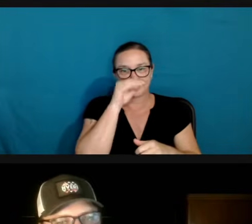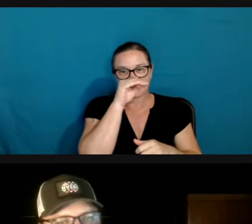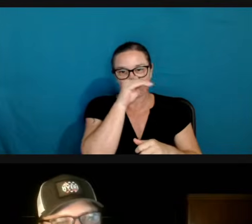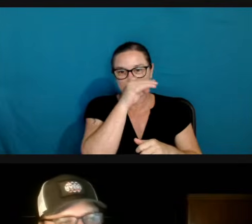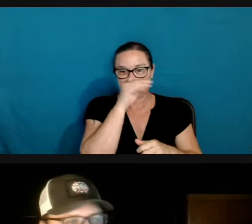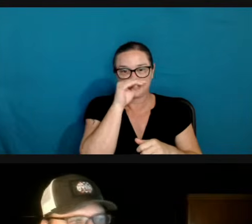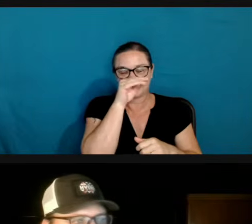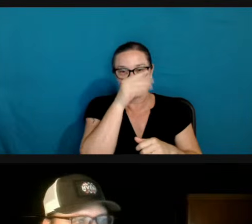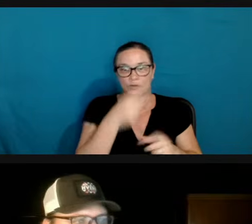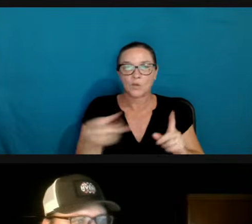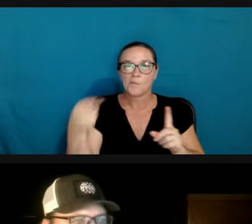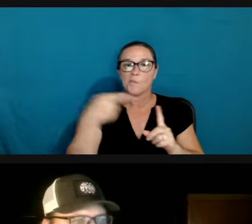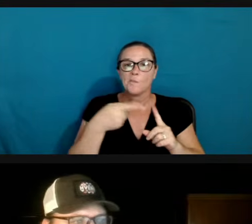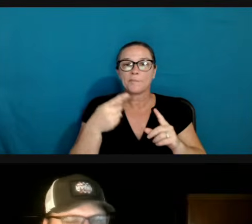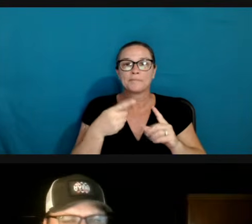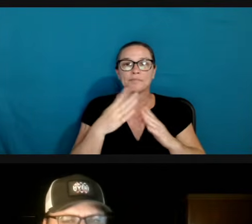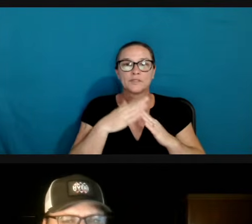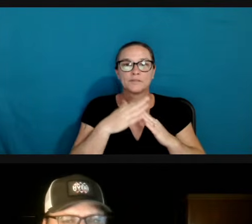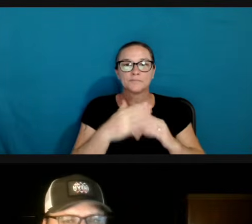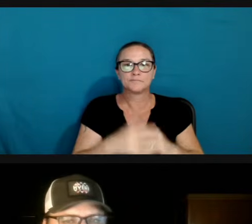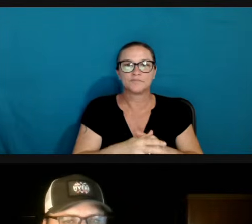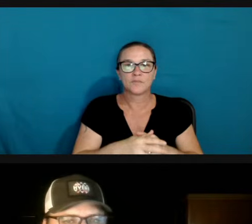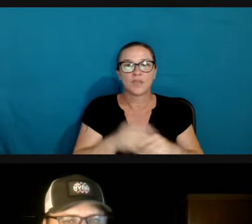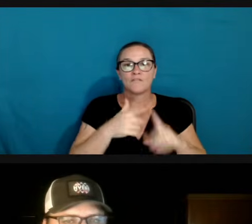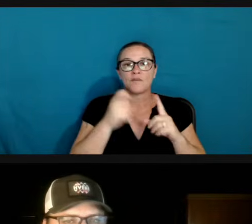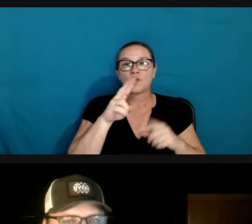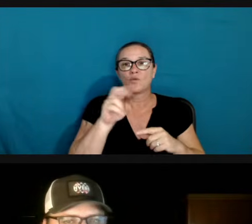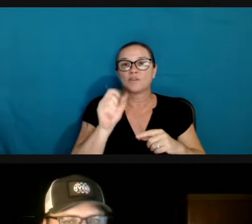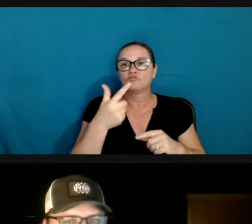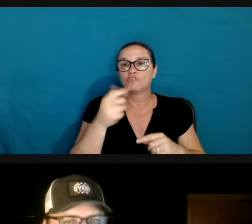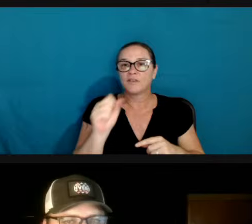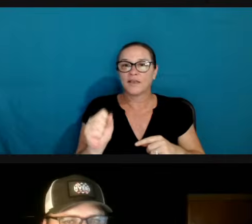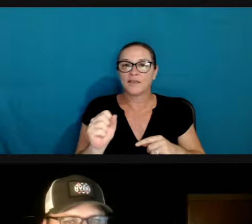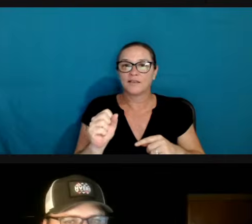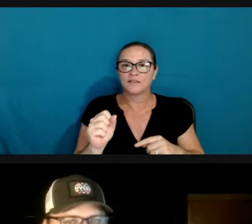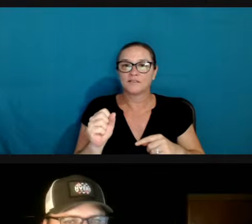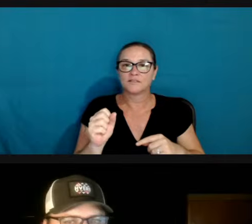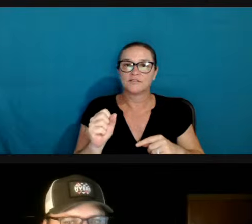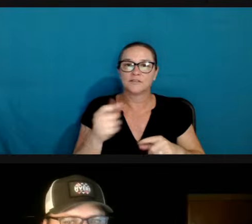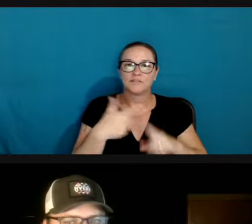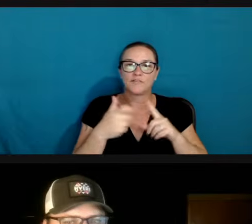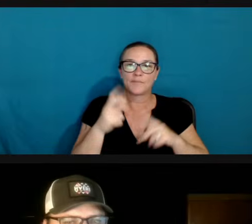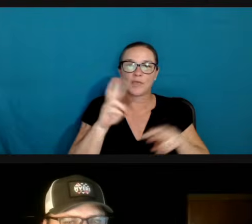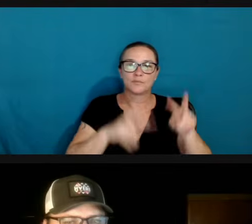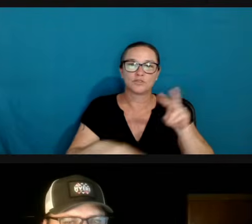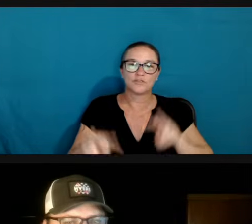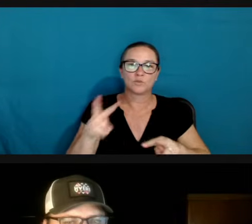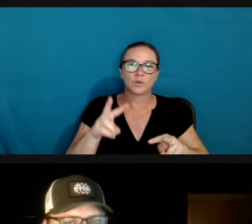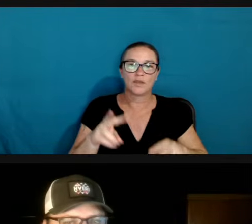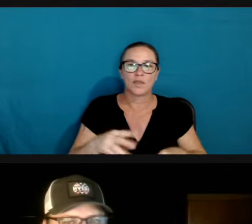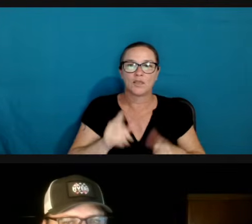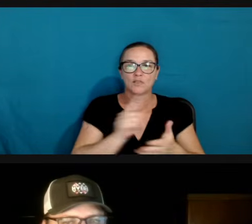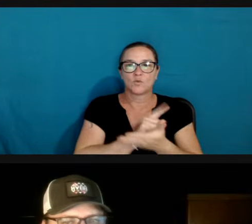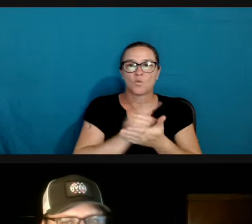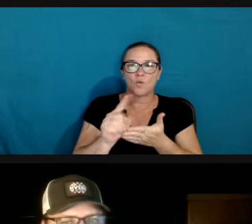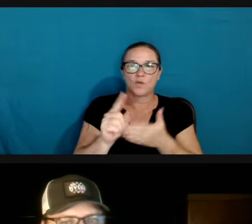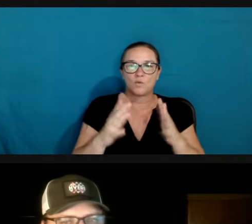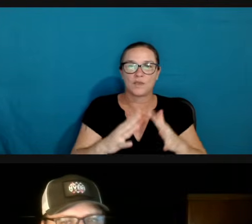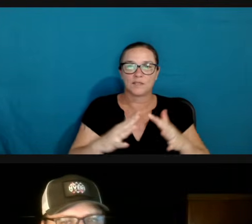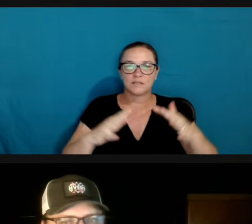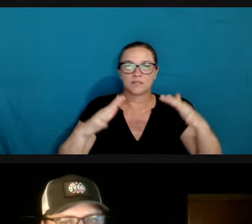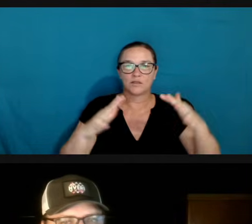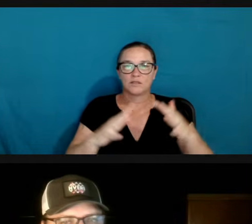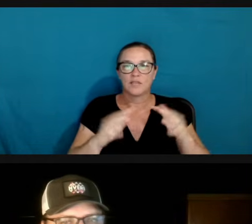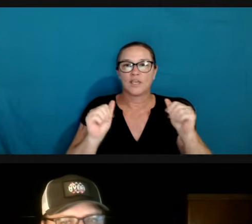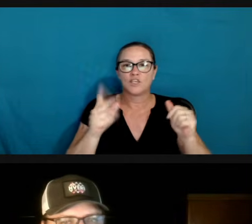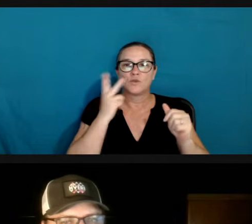here. So all data courtesy of the USGS Hawaiian Volcano Observatory. I'm looking at just this 1 week tilt signal. You can see right